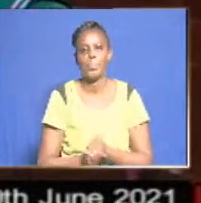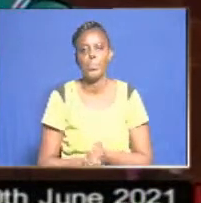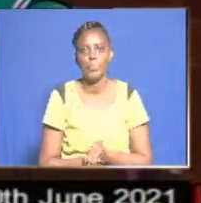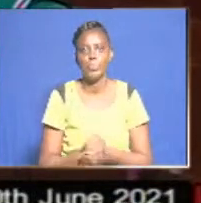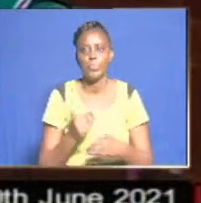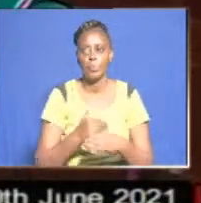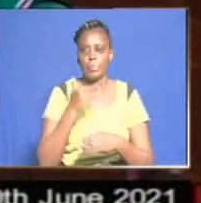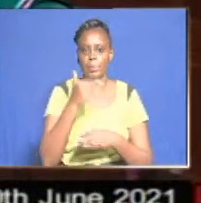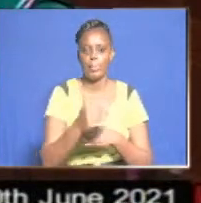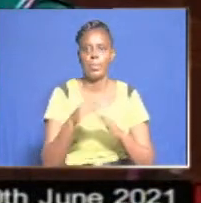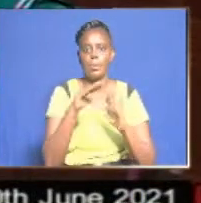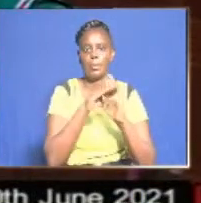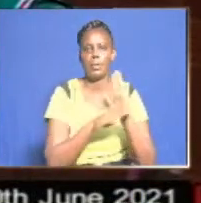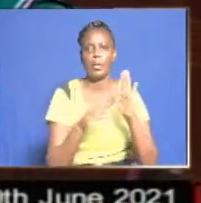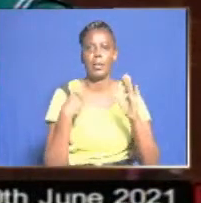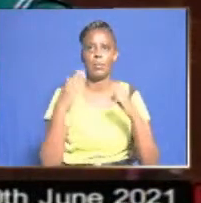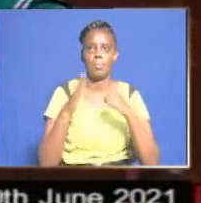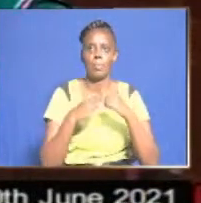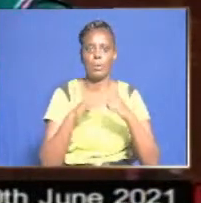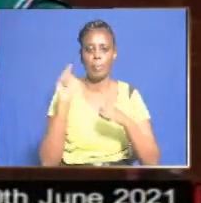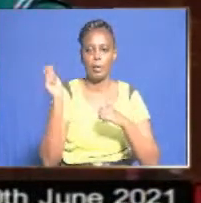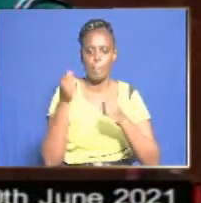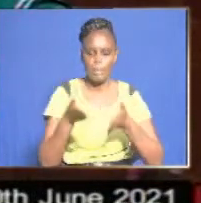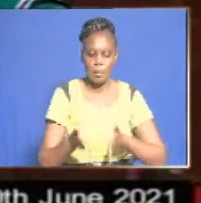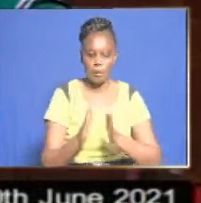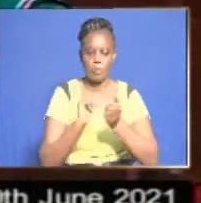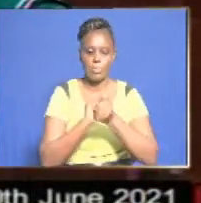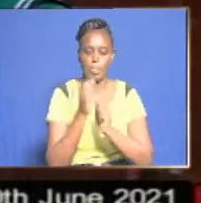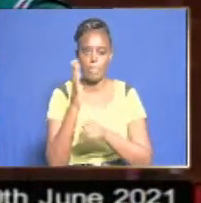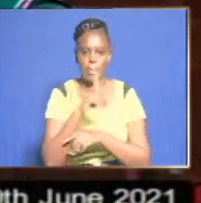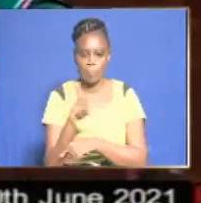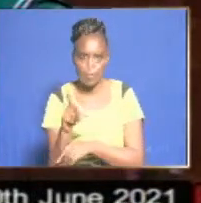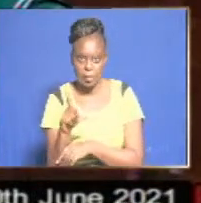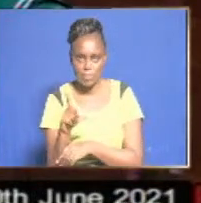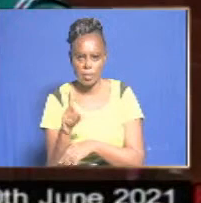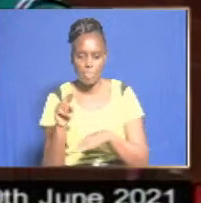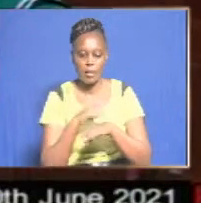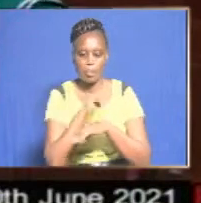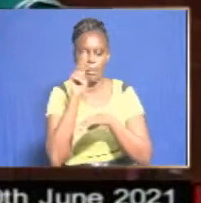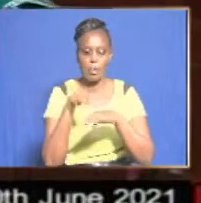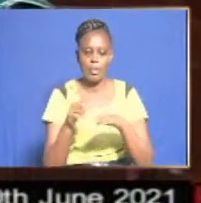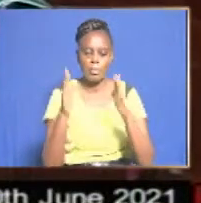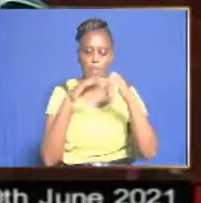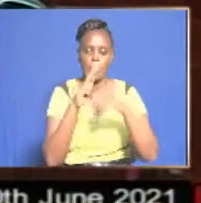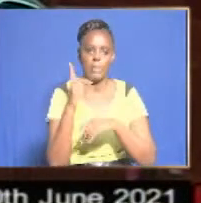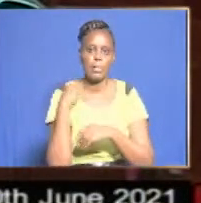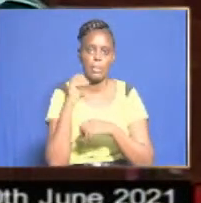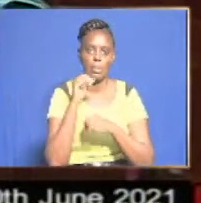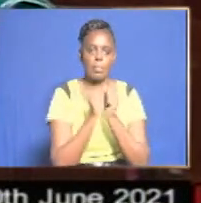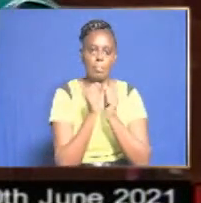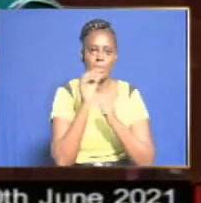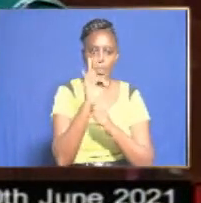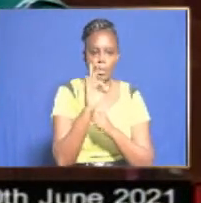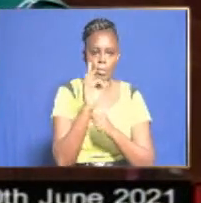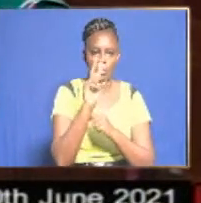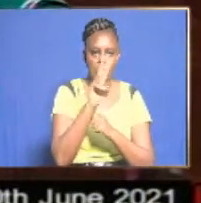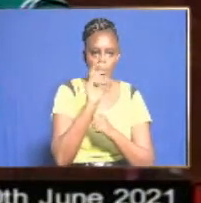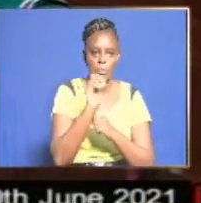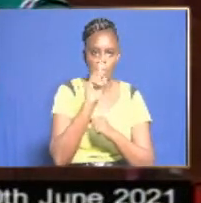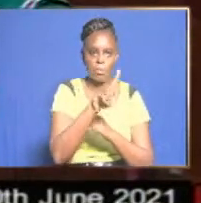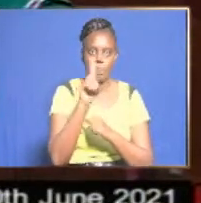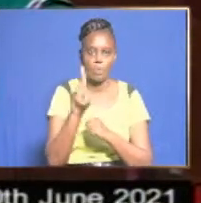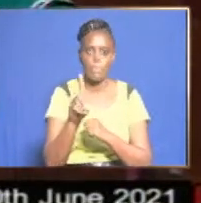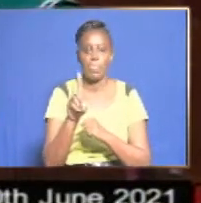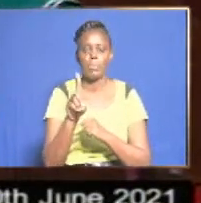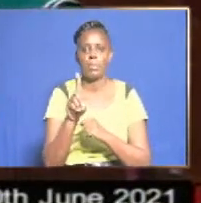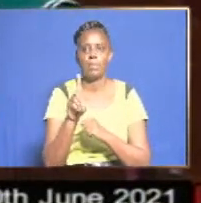Next. Order number 9, the Kenya Roads Amendment Bill, National Assembly Bill number 13 of